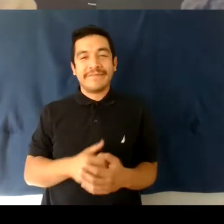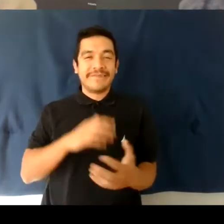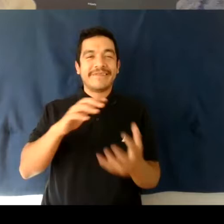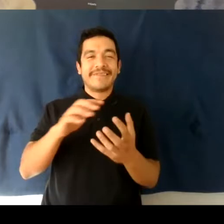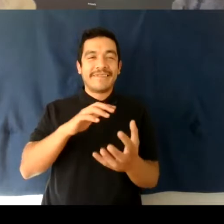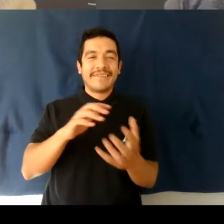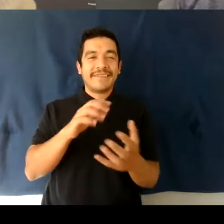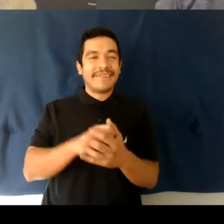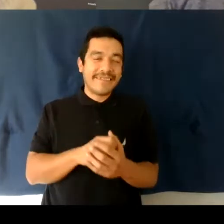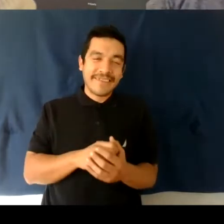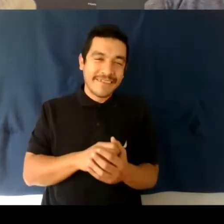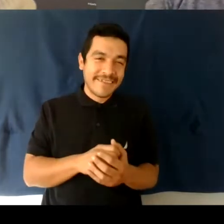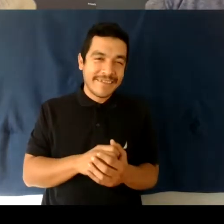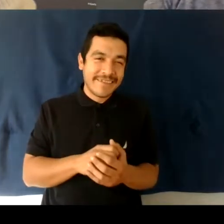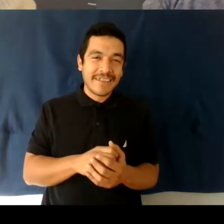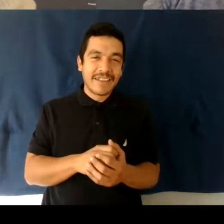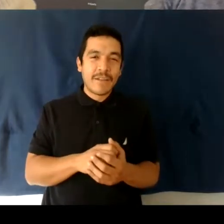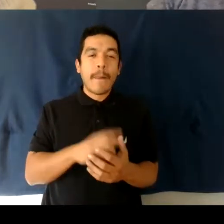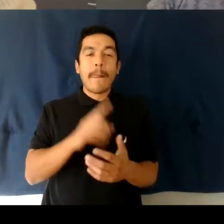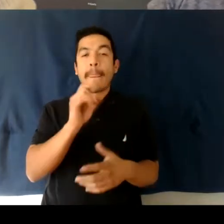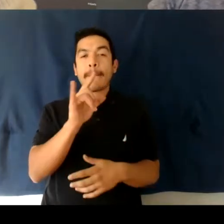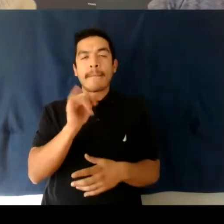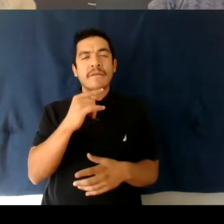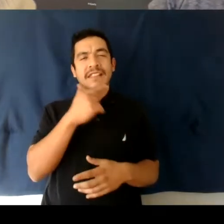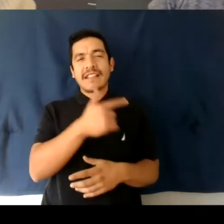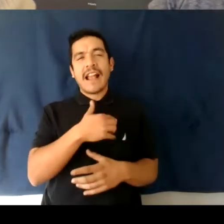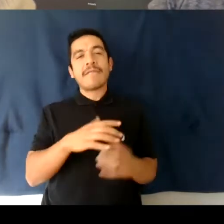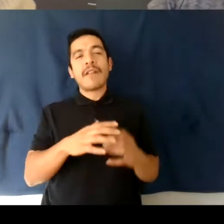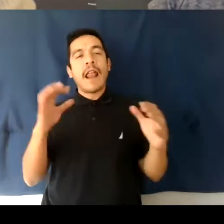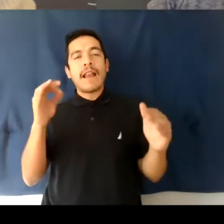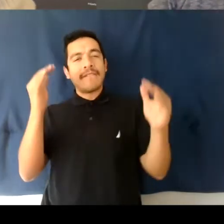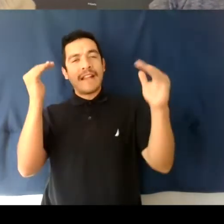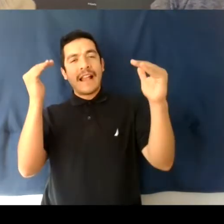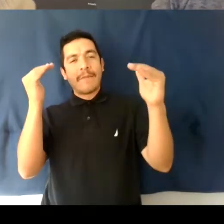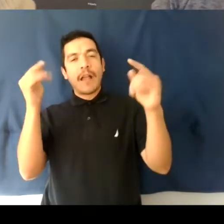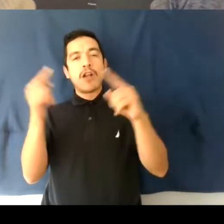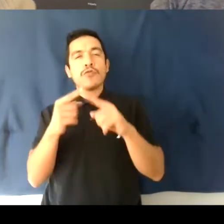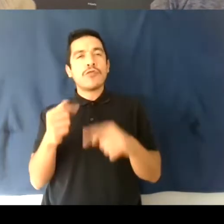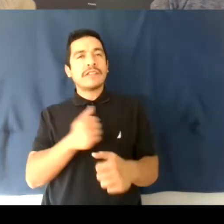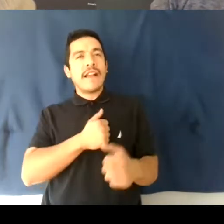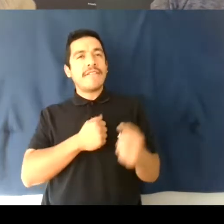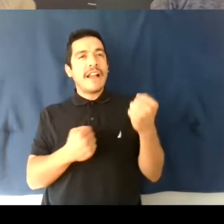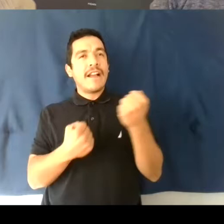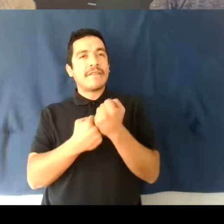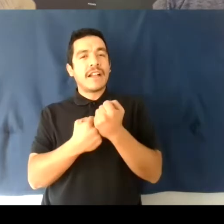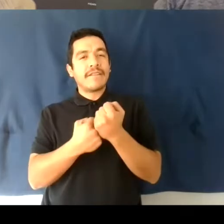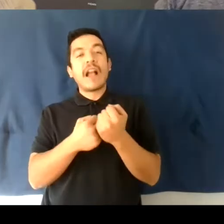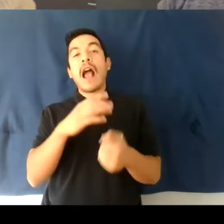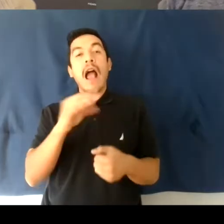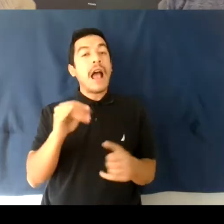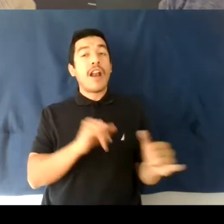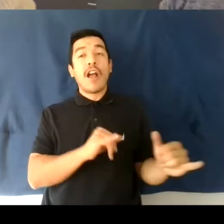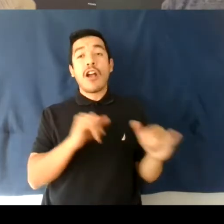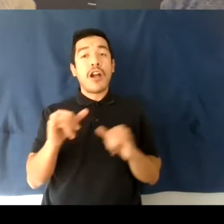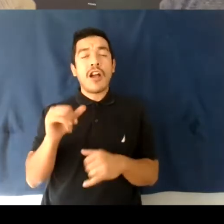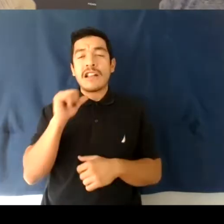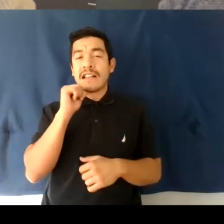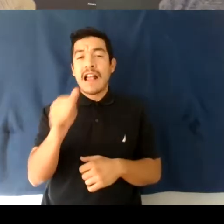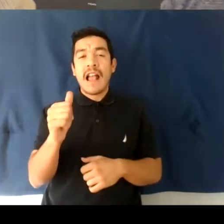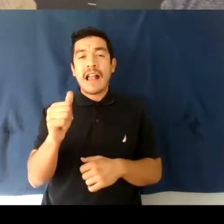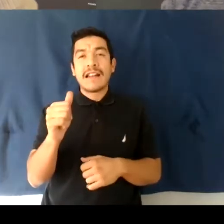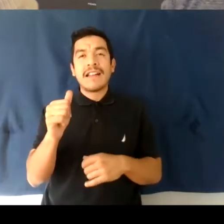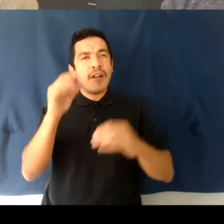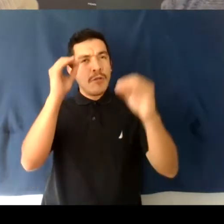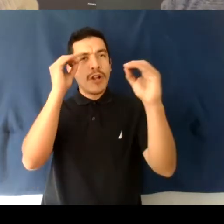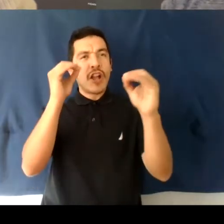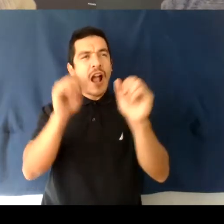Yeah. So it's a lot of like, there's this expectation to self advocate and also not being taught.